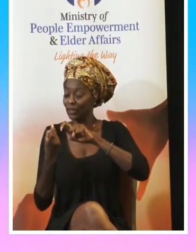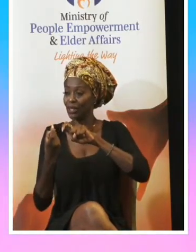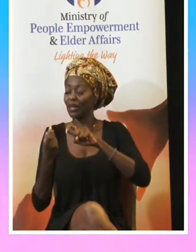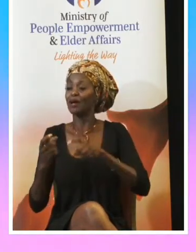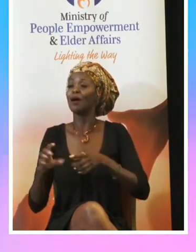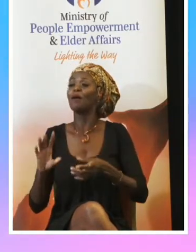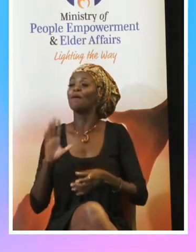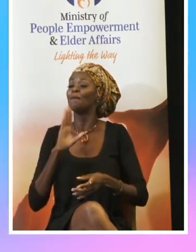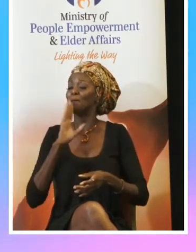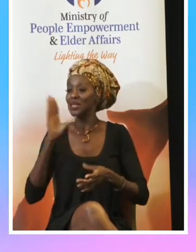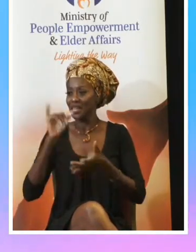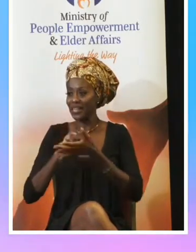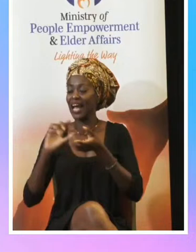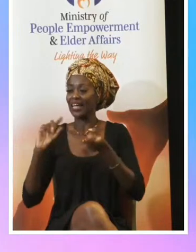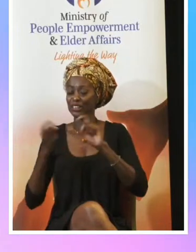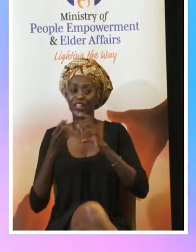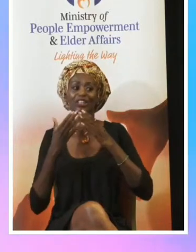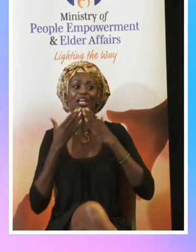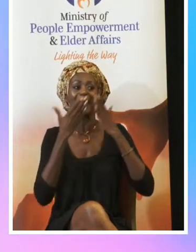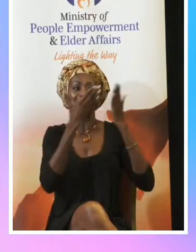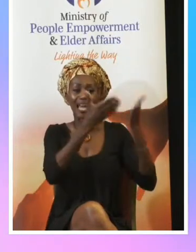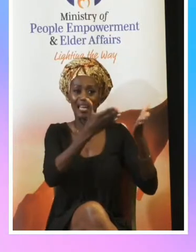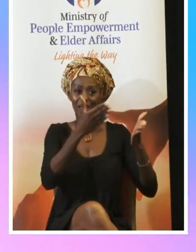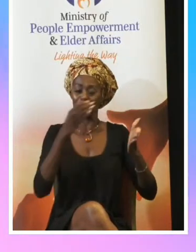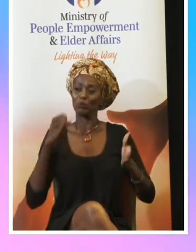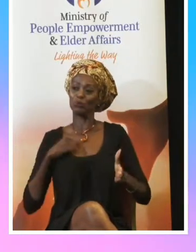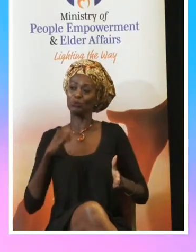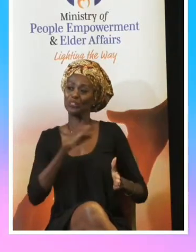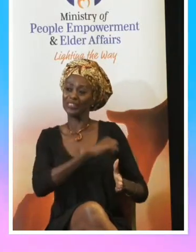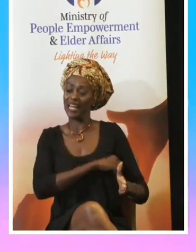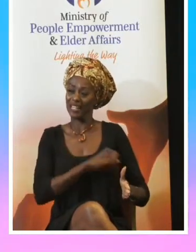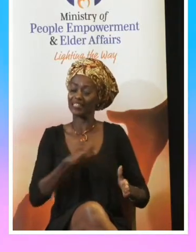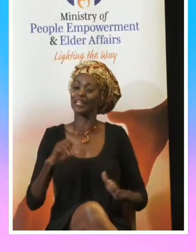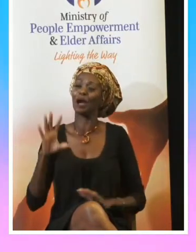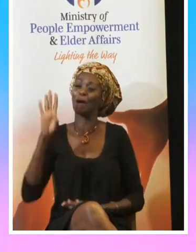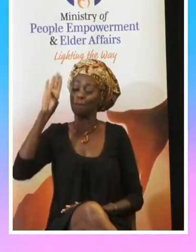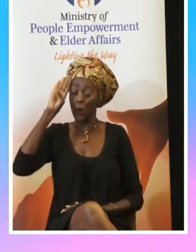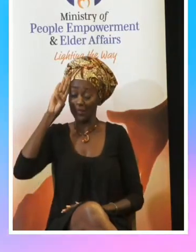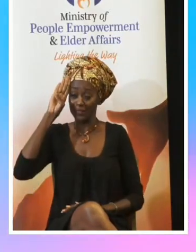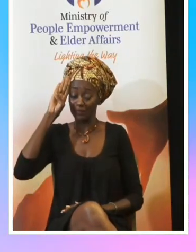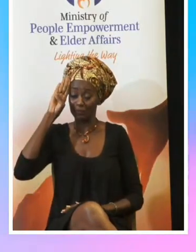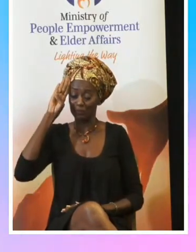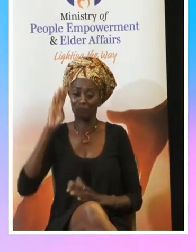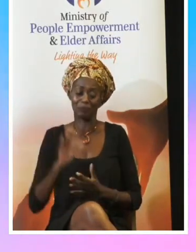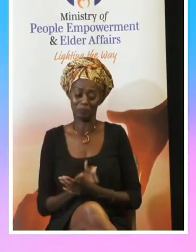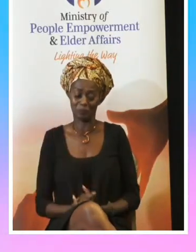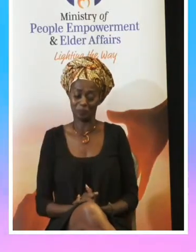change. Thank you, Senator Boyce, for your inspiring words.